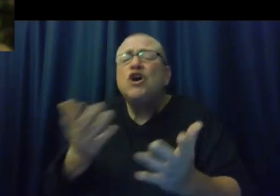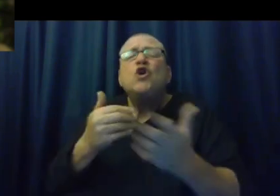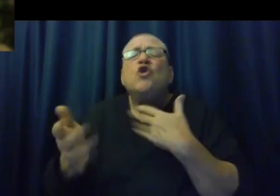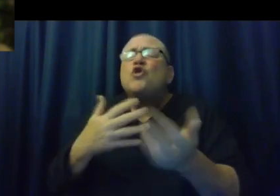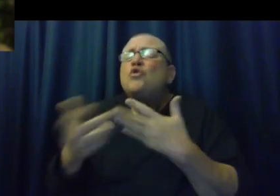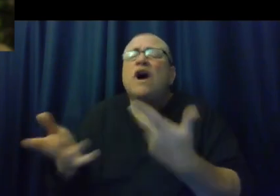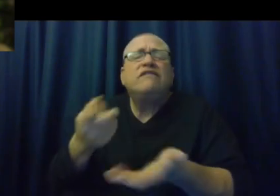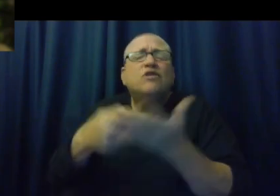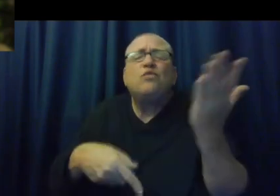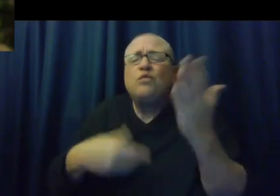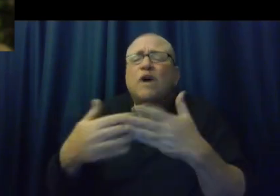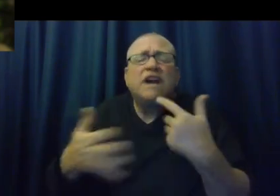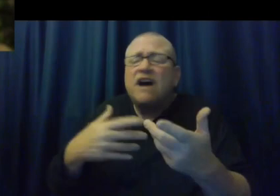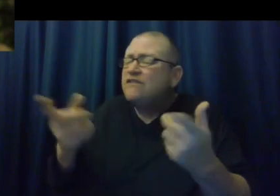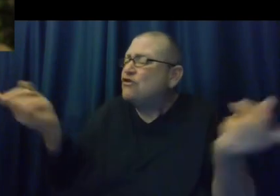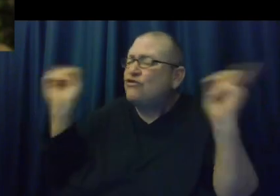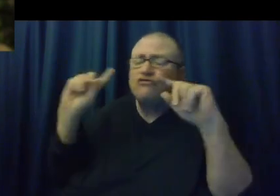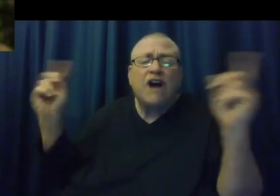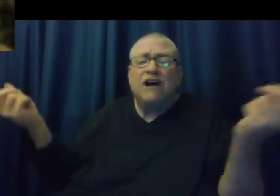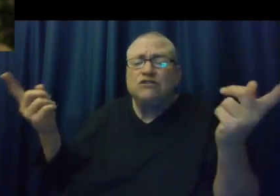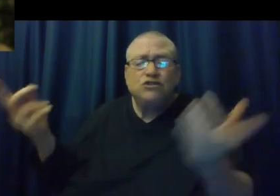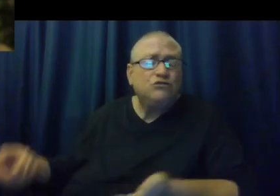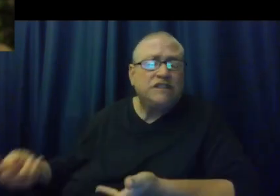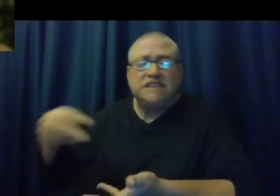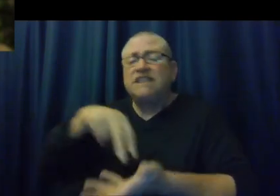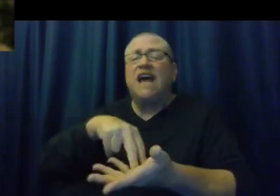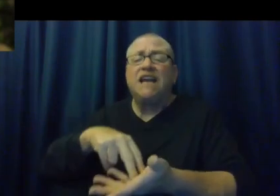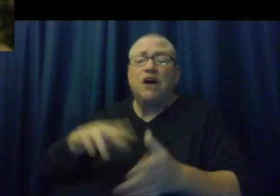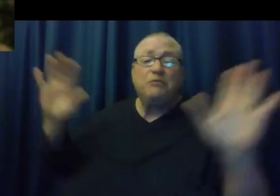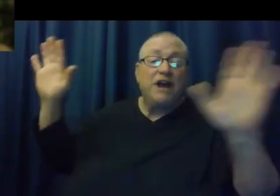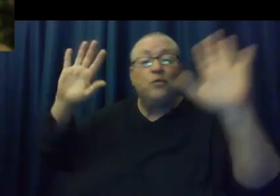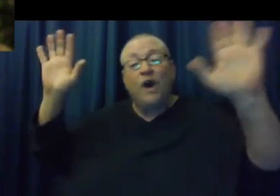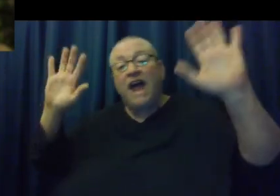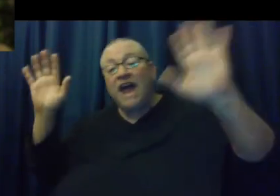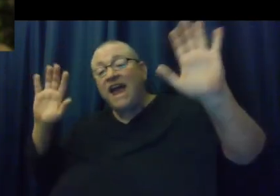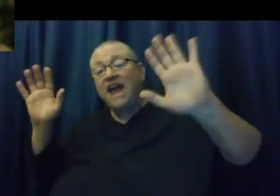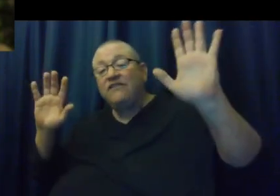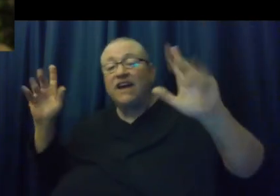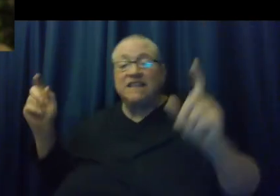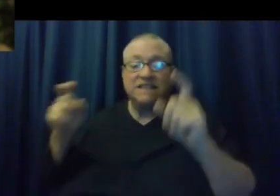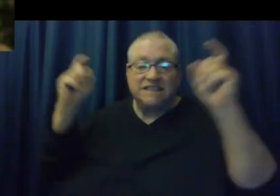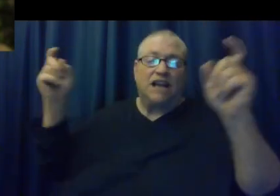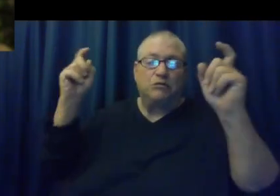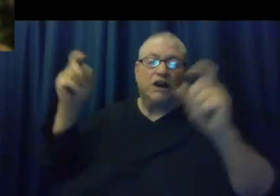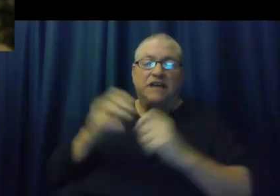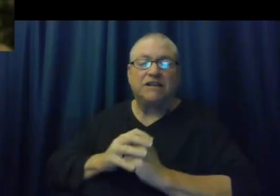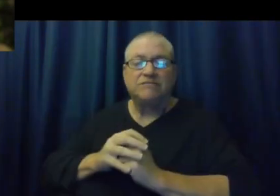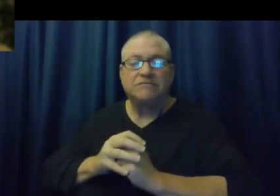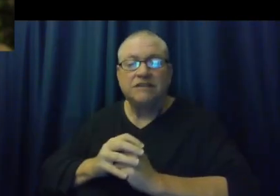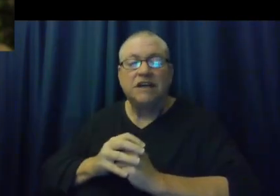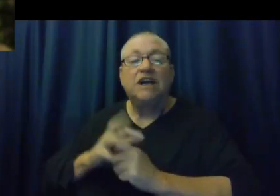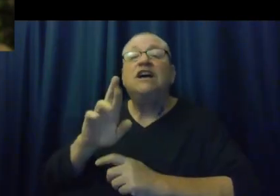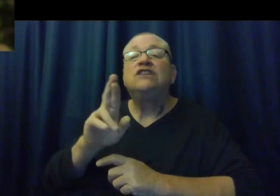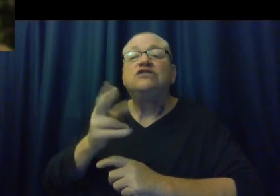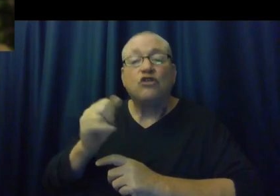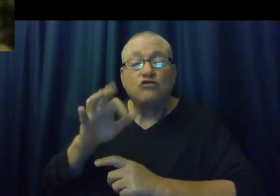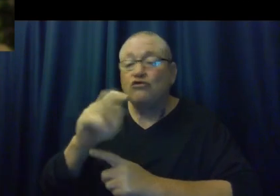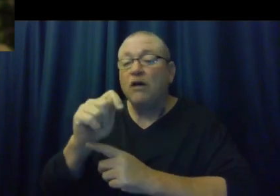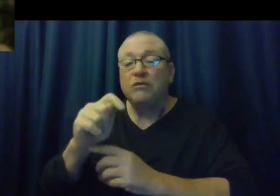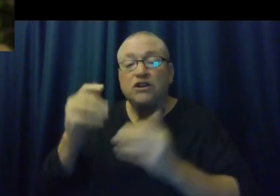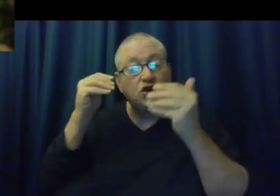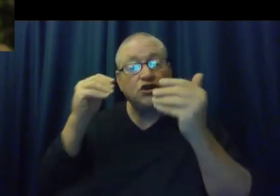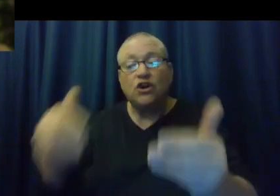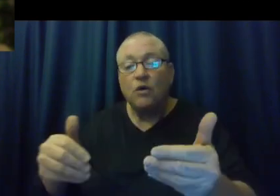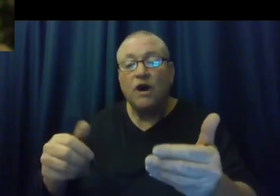plants, whoever or whatever it is around you right now, stand up and wave and be celebrated. So